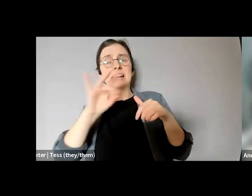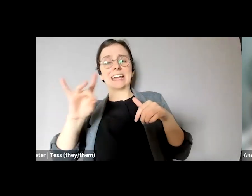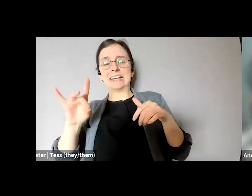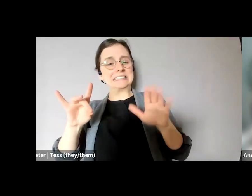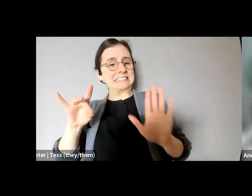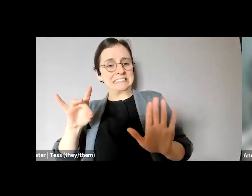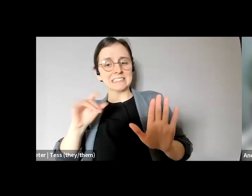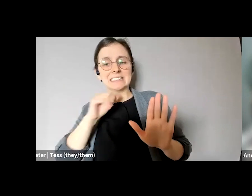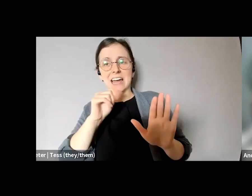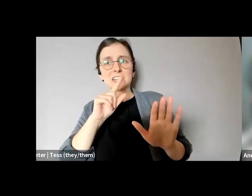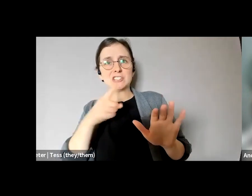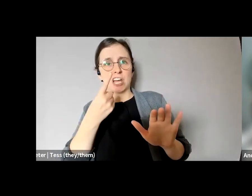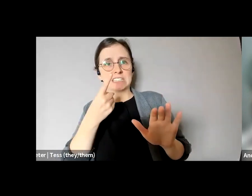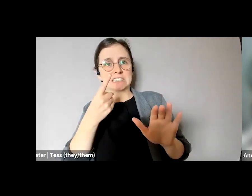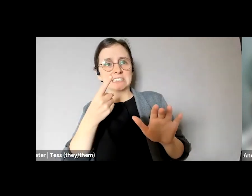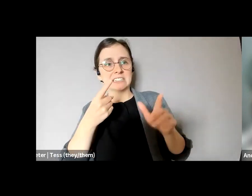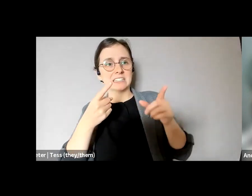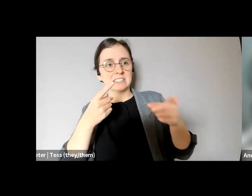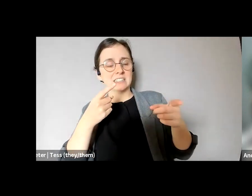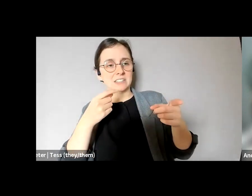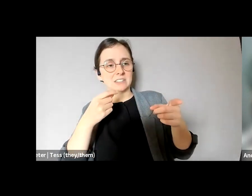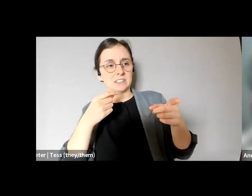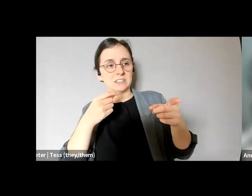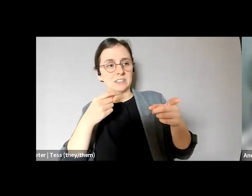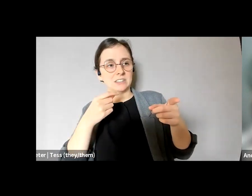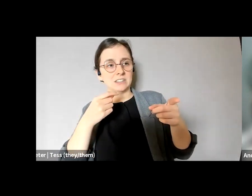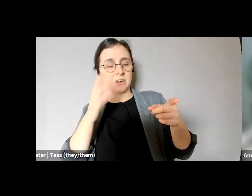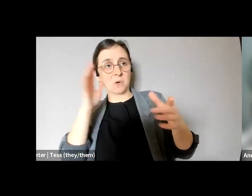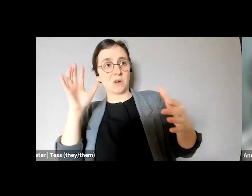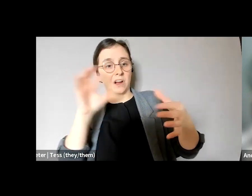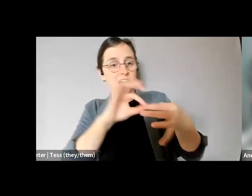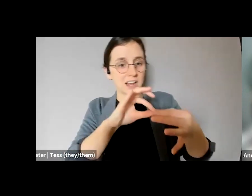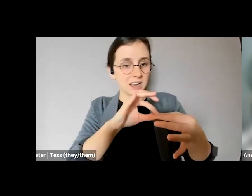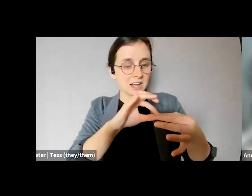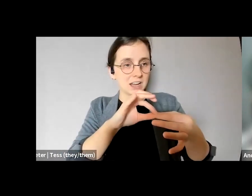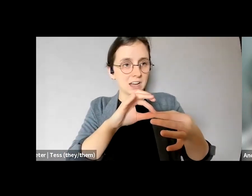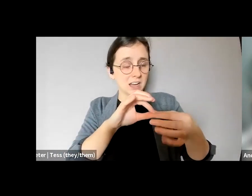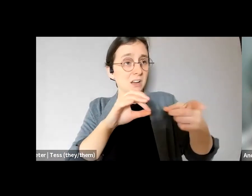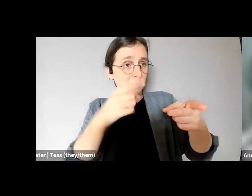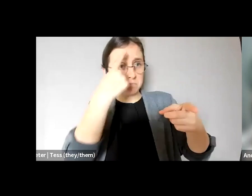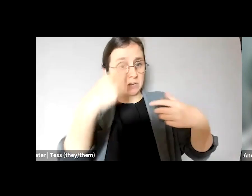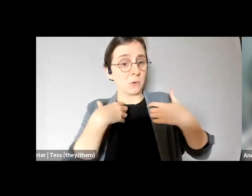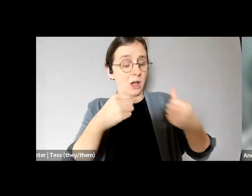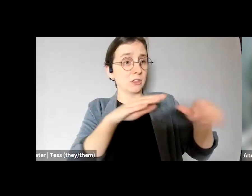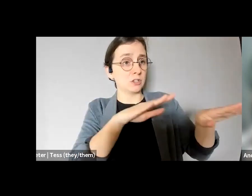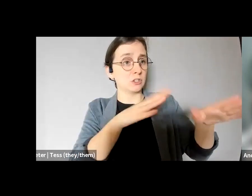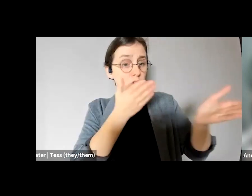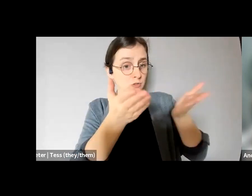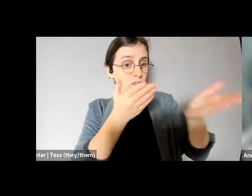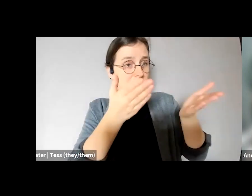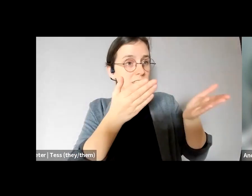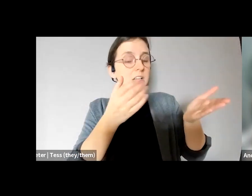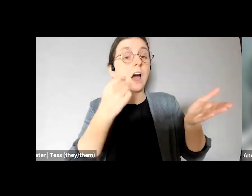just that someone will be connected with mental health services, it's also that other systems might be